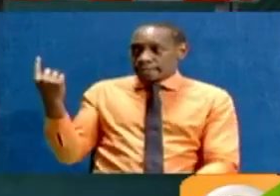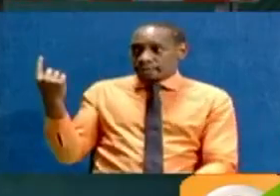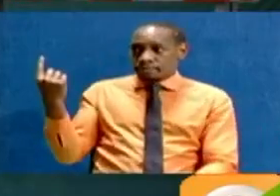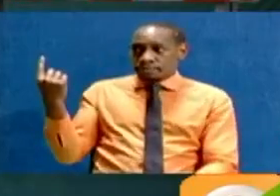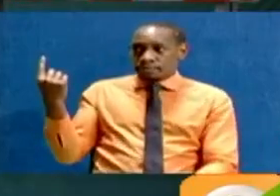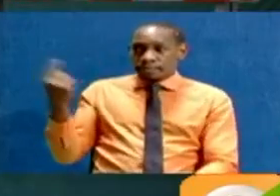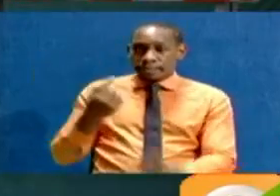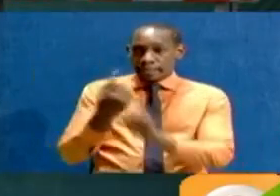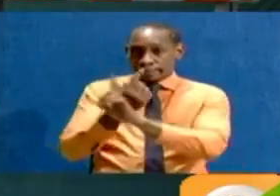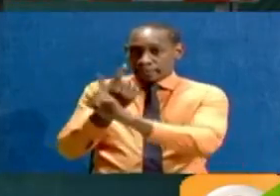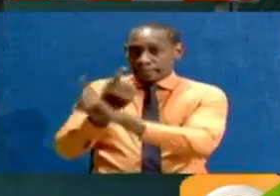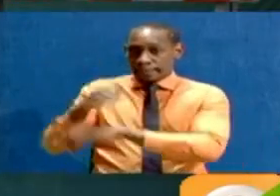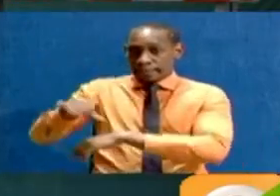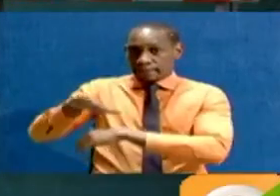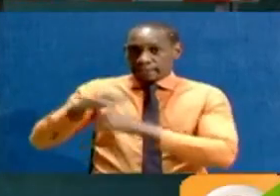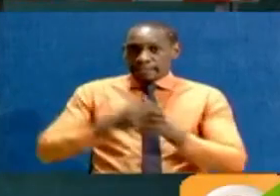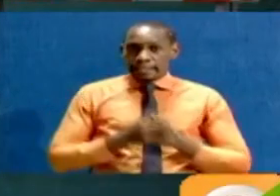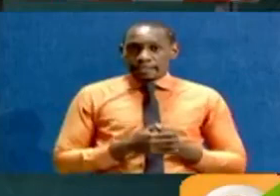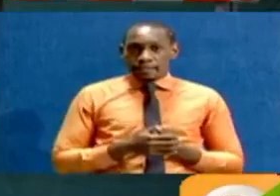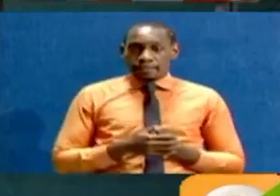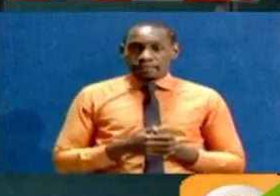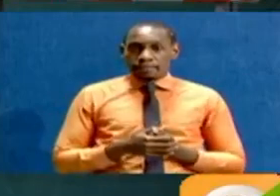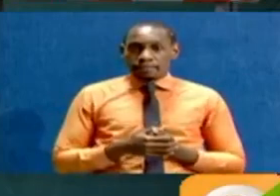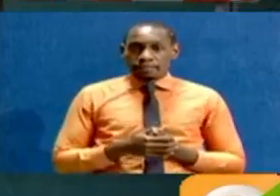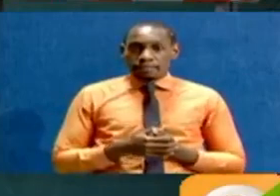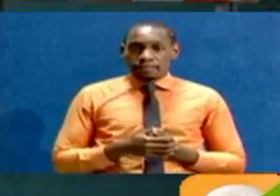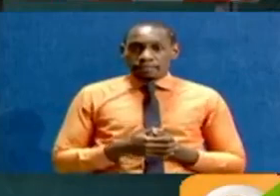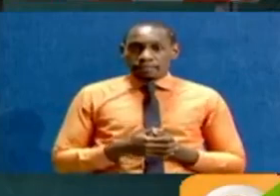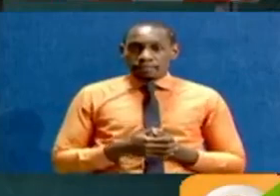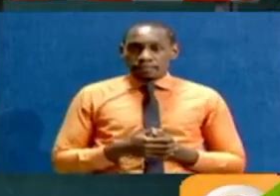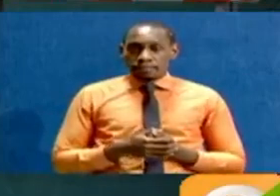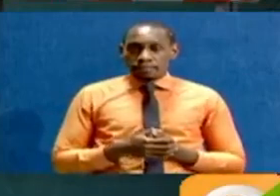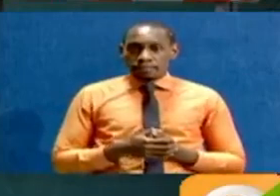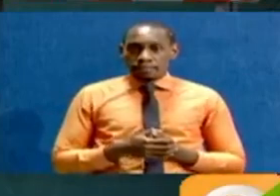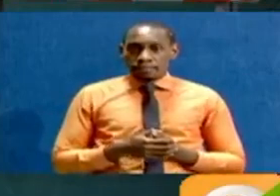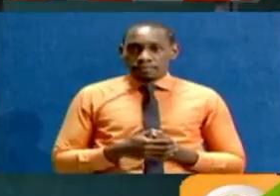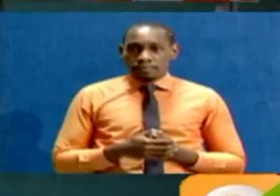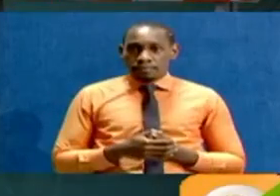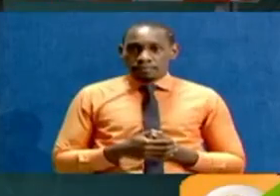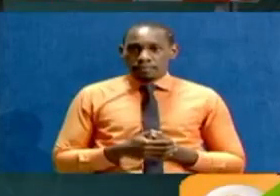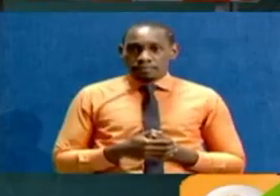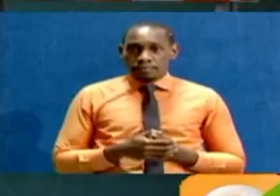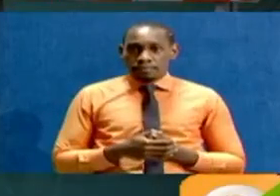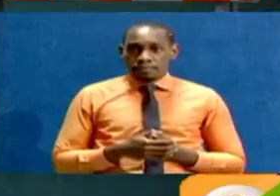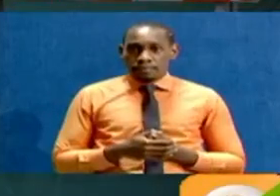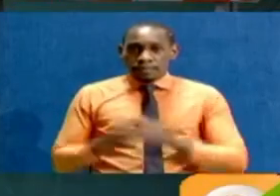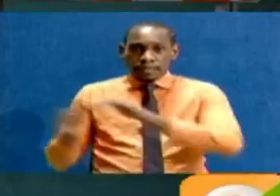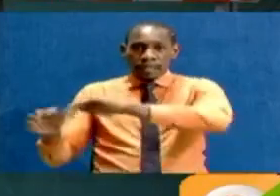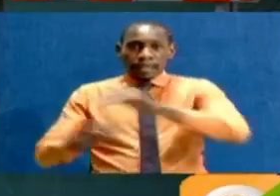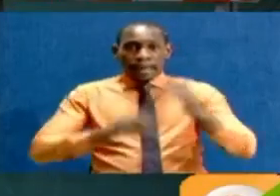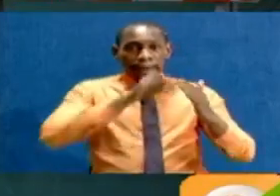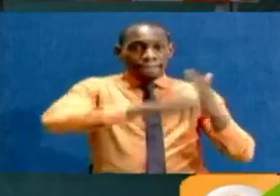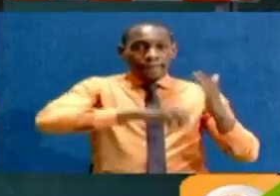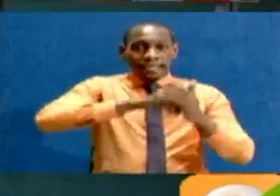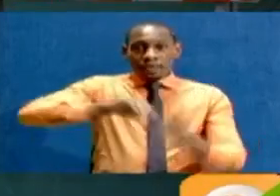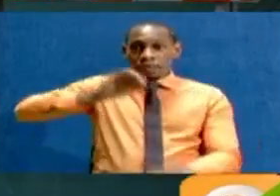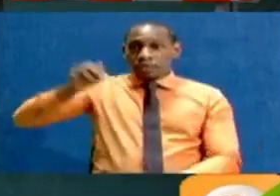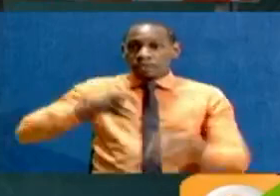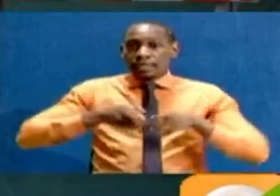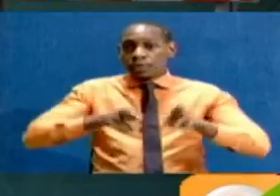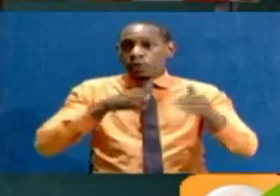Emali Underpass, and Kiboko will be restricted at entry and exit points. For Machakos